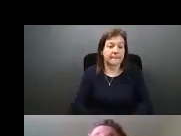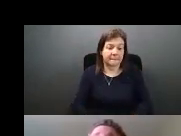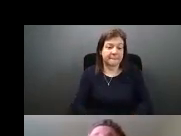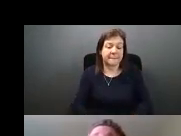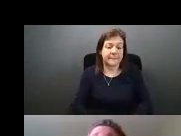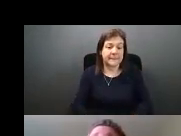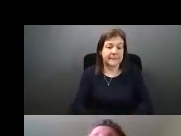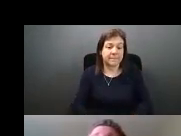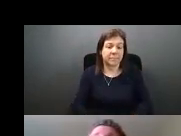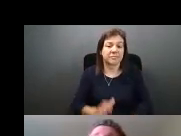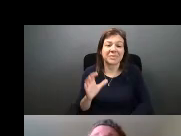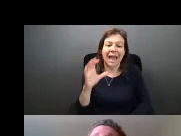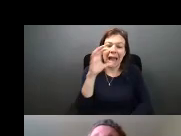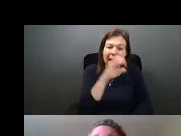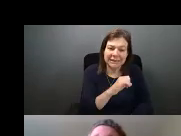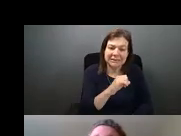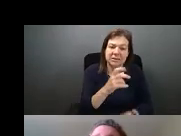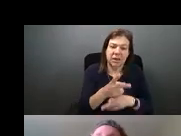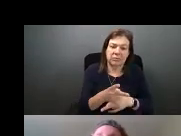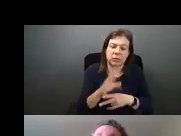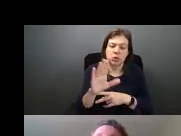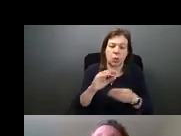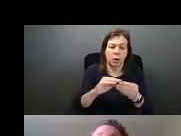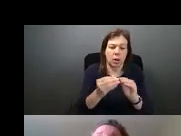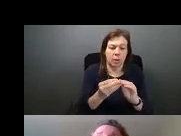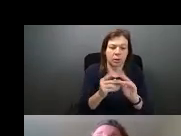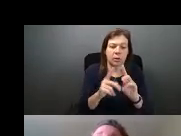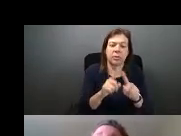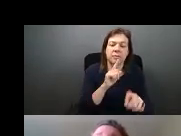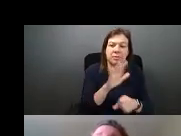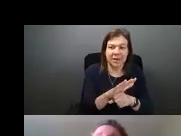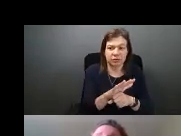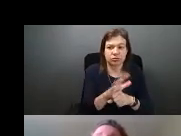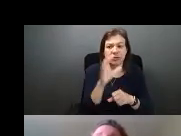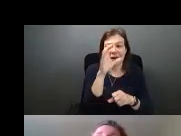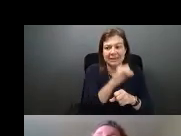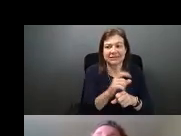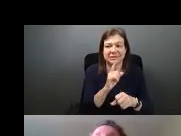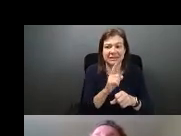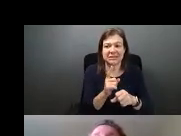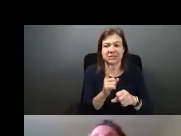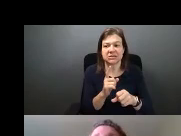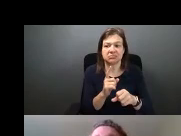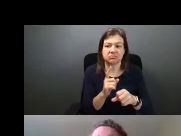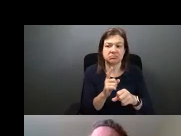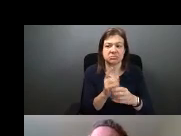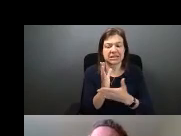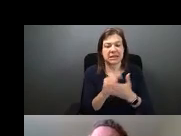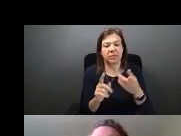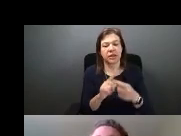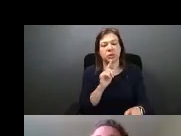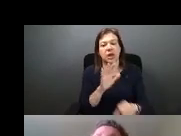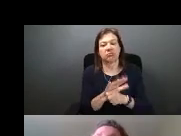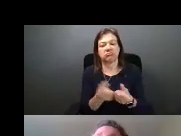Estimate as best you can your number of participants, but make sure the estimate is one that you can commit